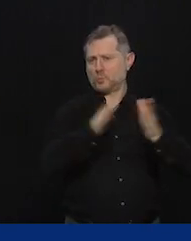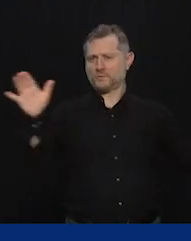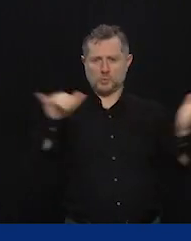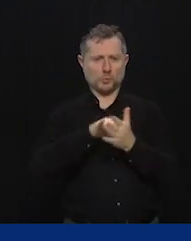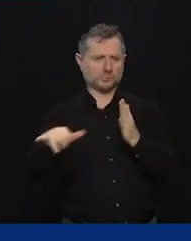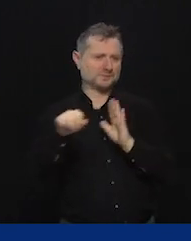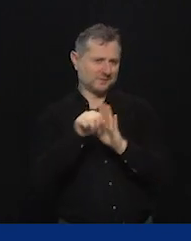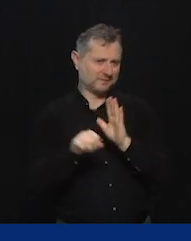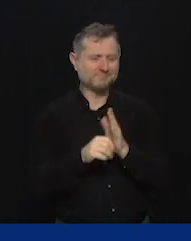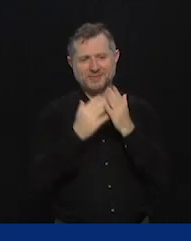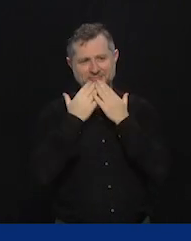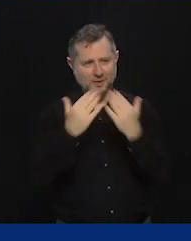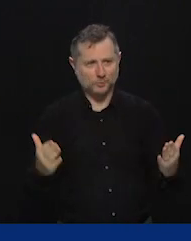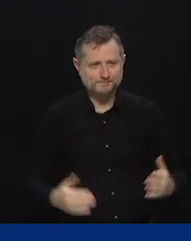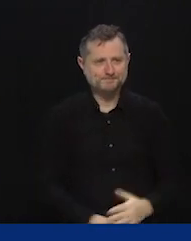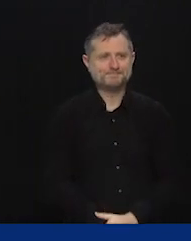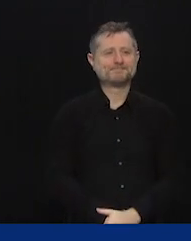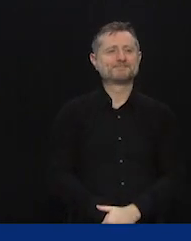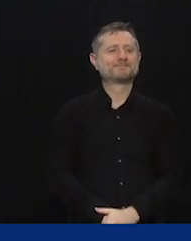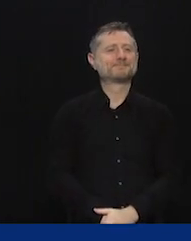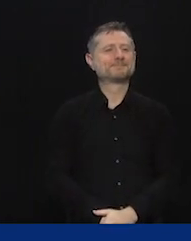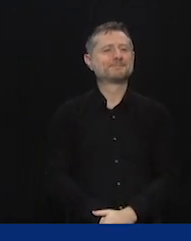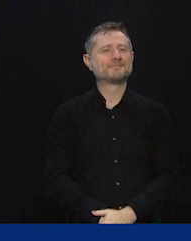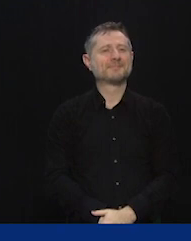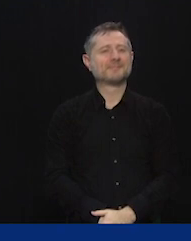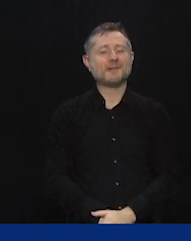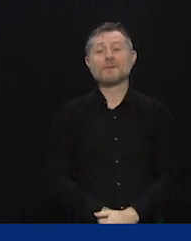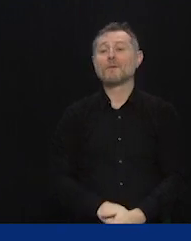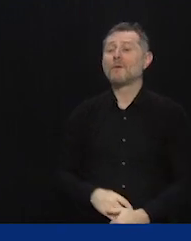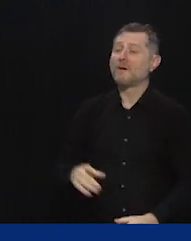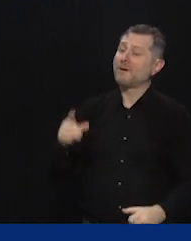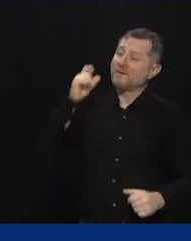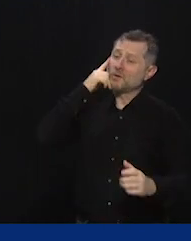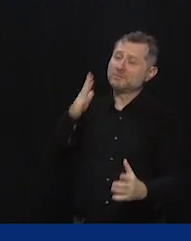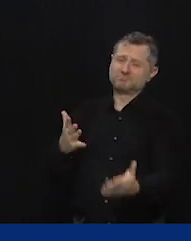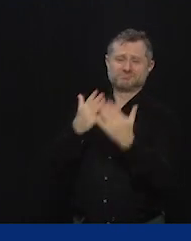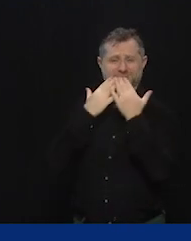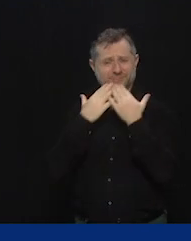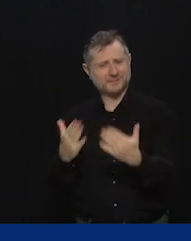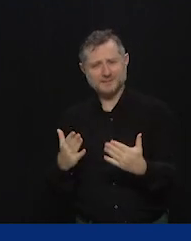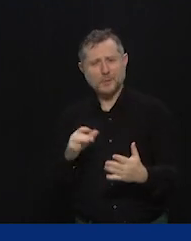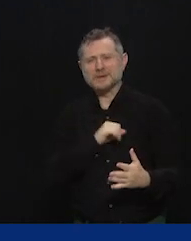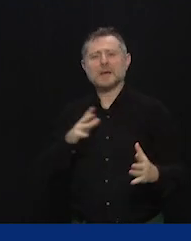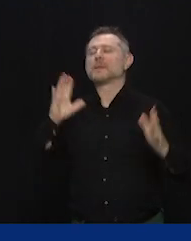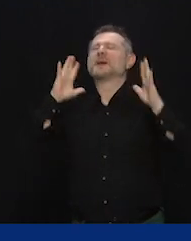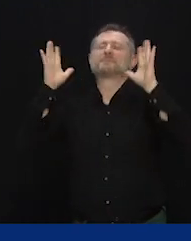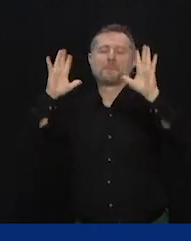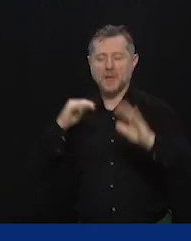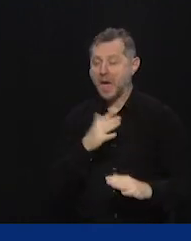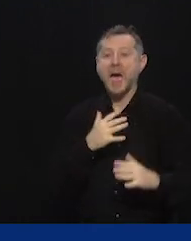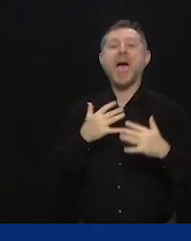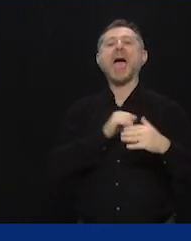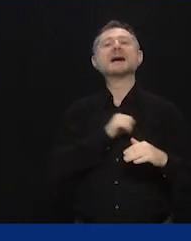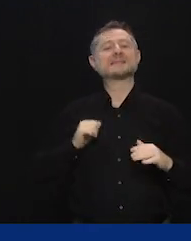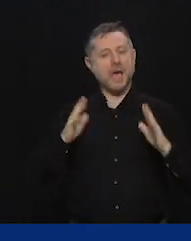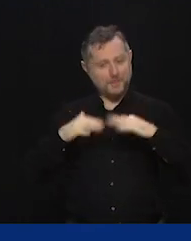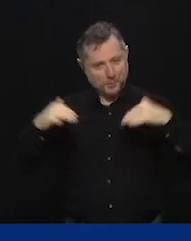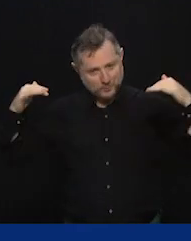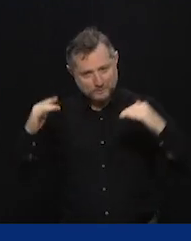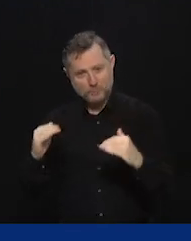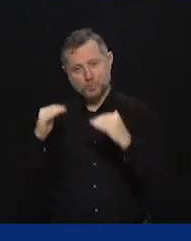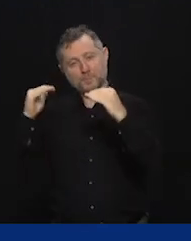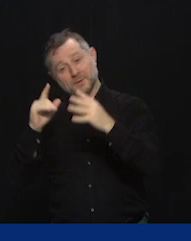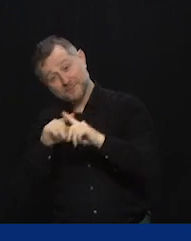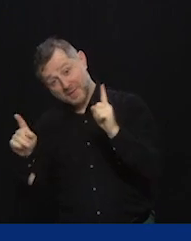Senator Galiff, and thank you for your assembly member. I just gave you a promotion, maybe not depending on your perspective. The assembly's great. We